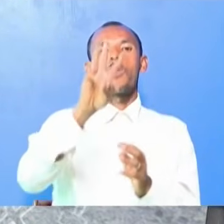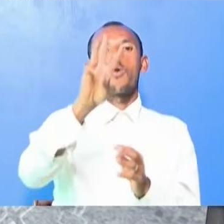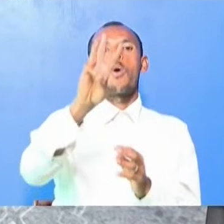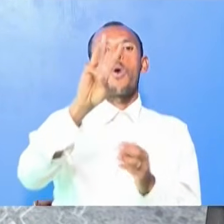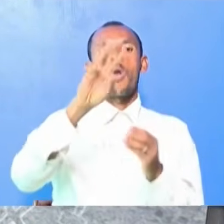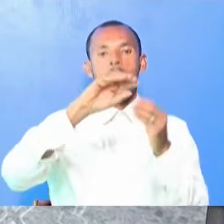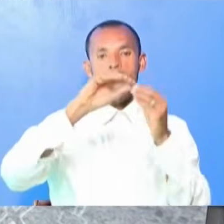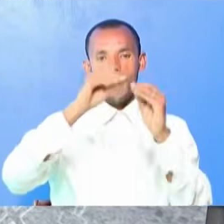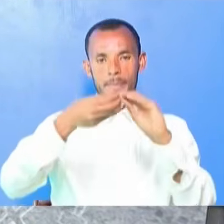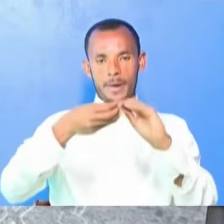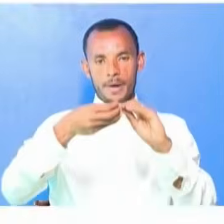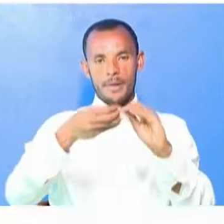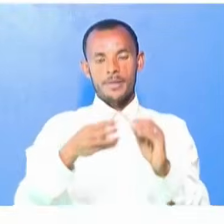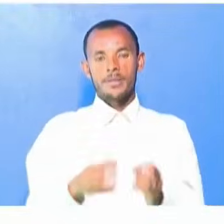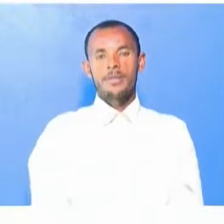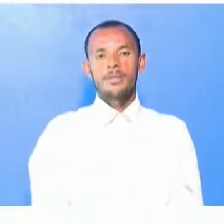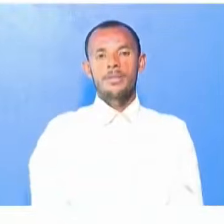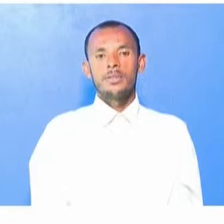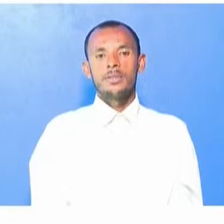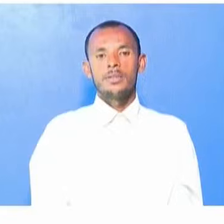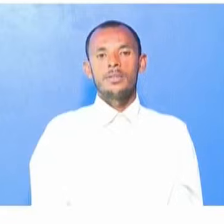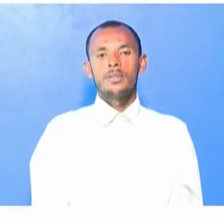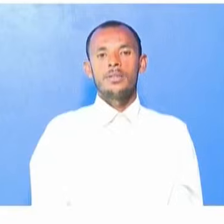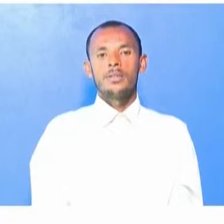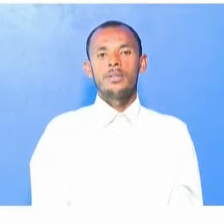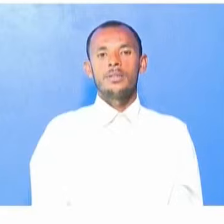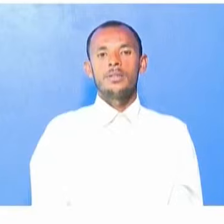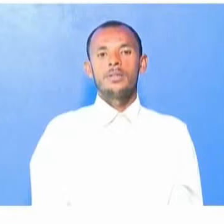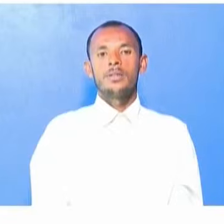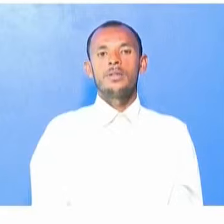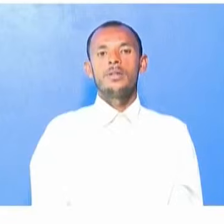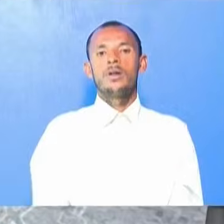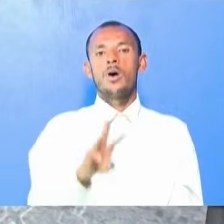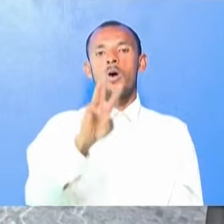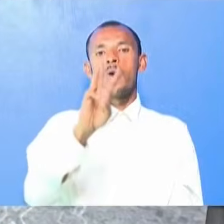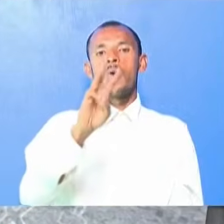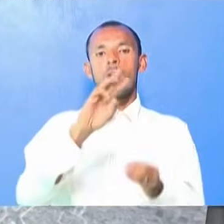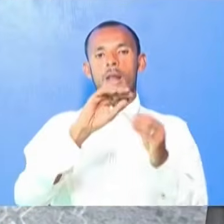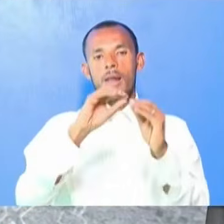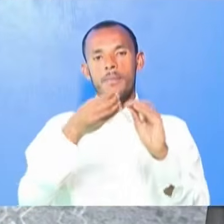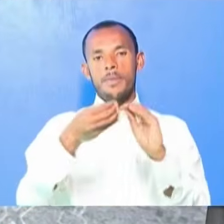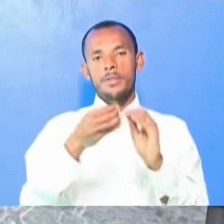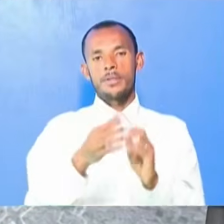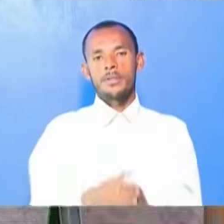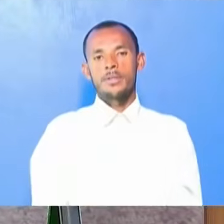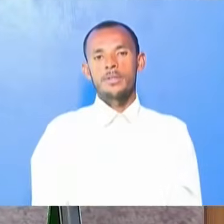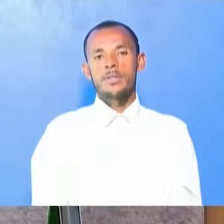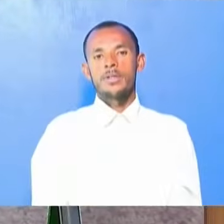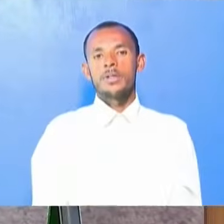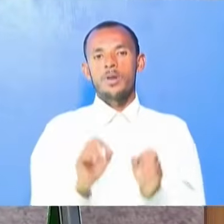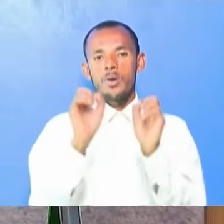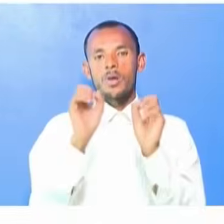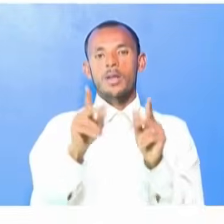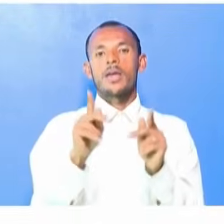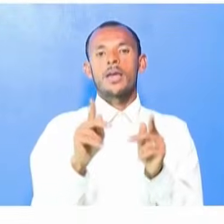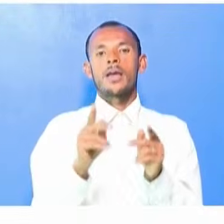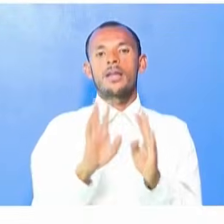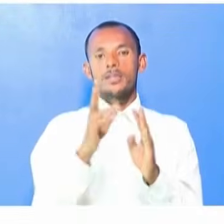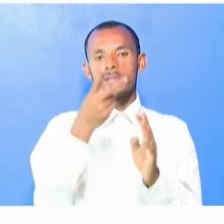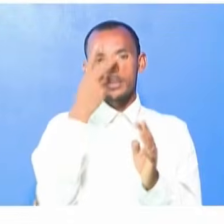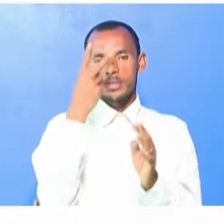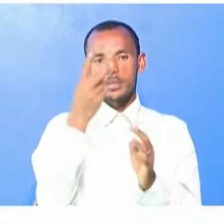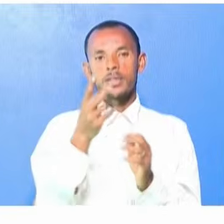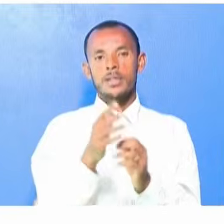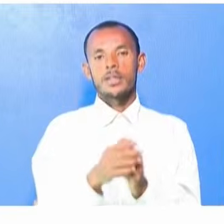0 union natural number gives you the set of whole numbers. Okay, let's see this